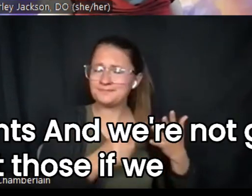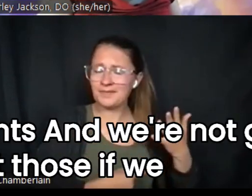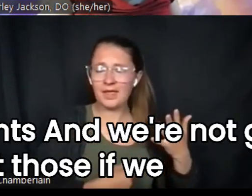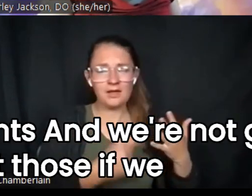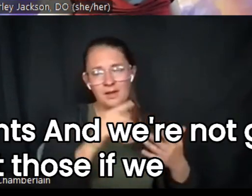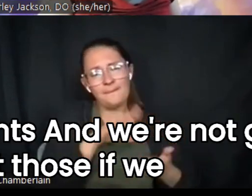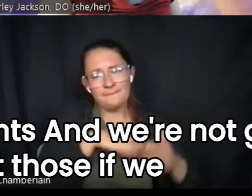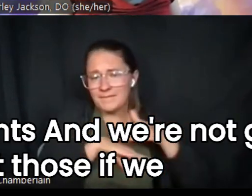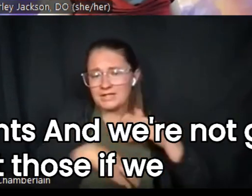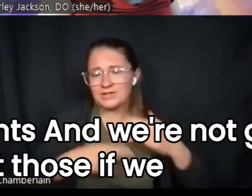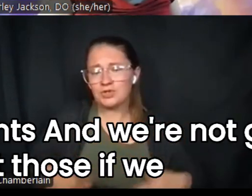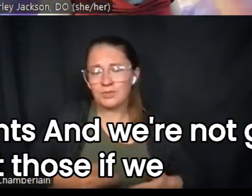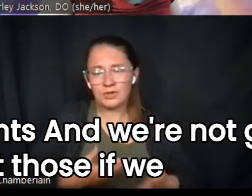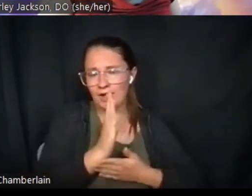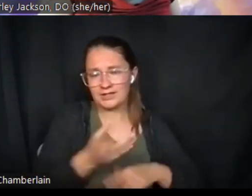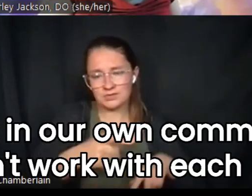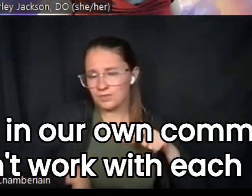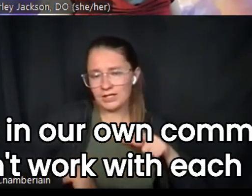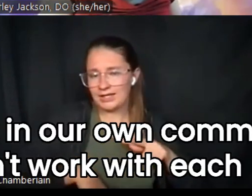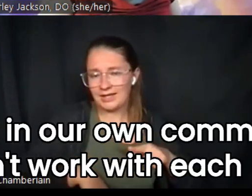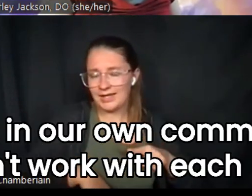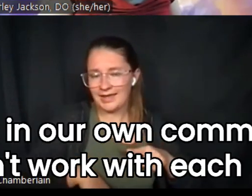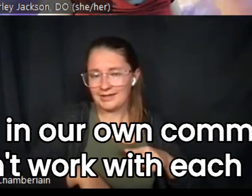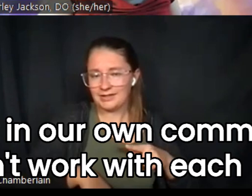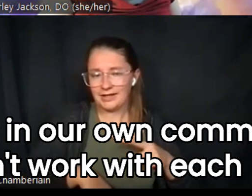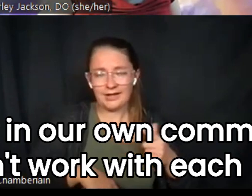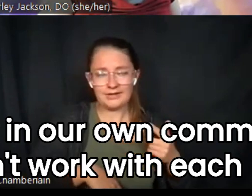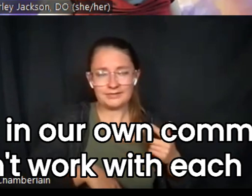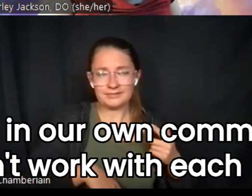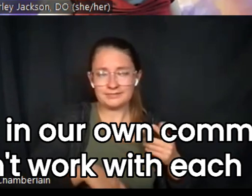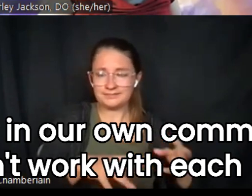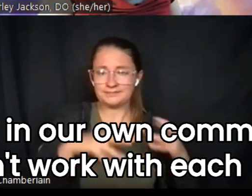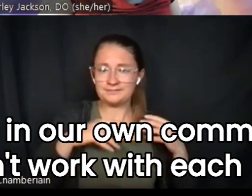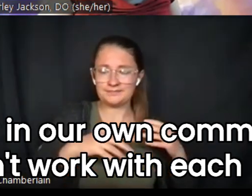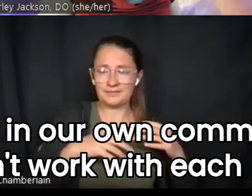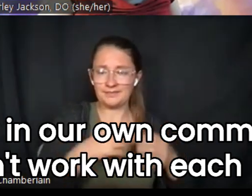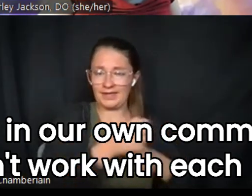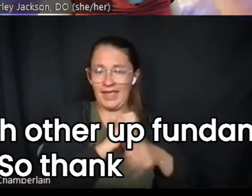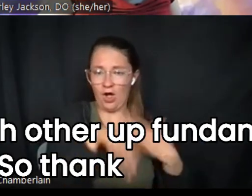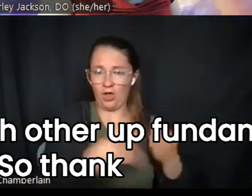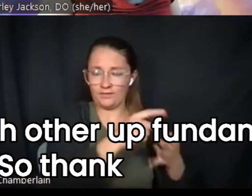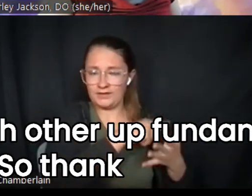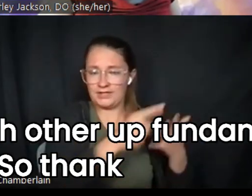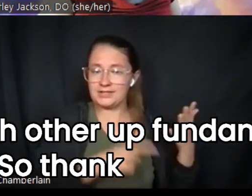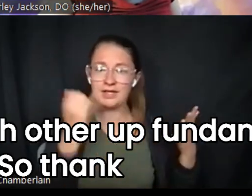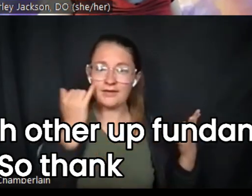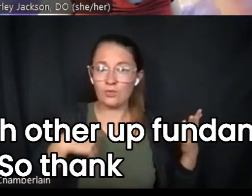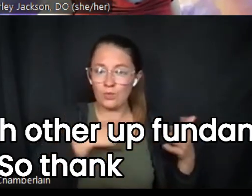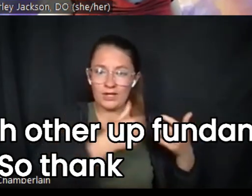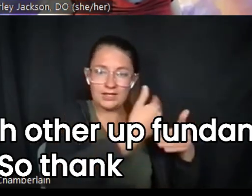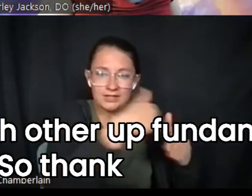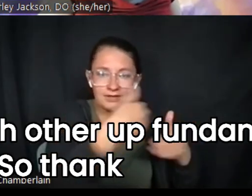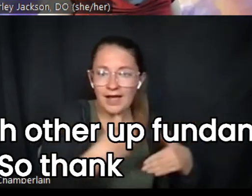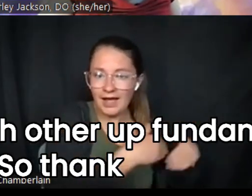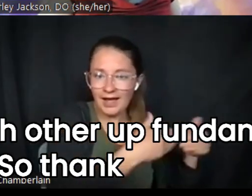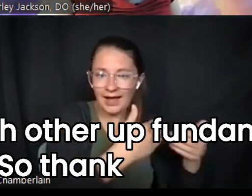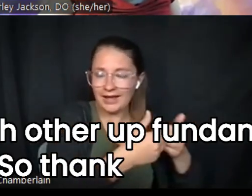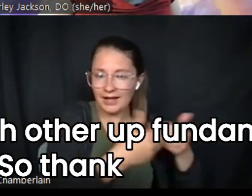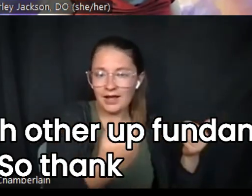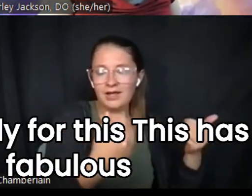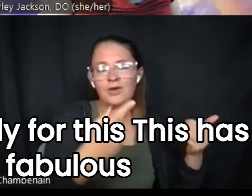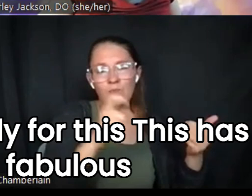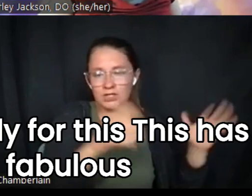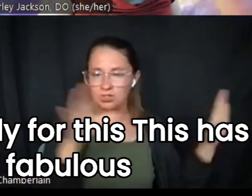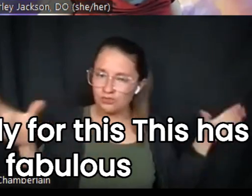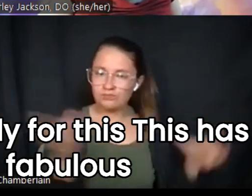human rights, and we're not going to get those if we sow division in our own communities and don't work with each other to lift each other up fundamentally.